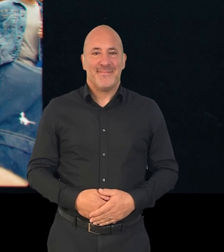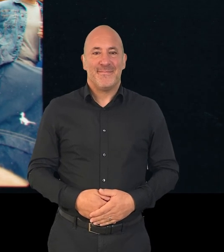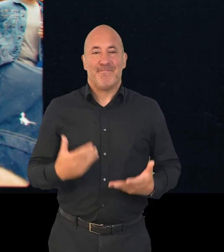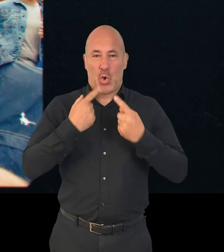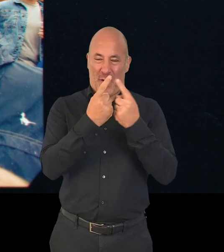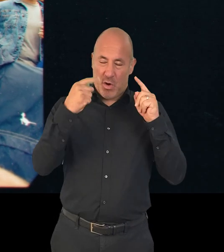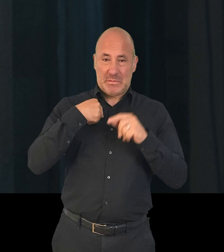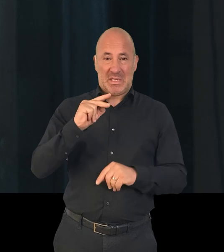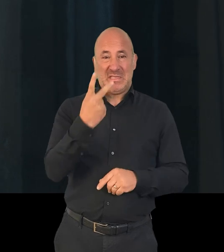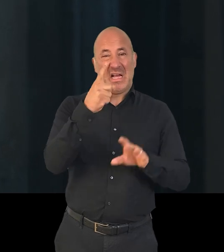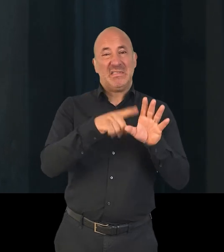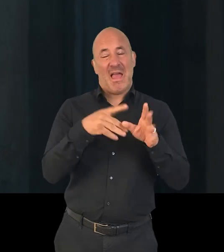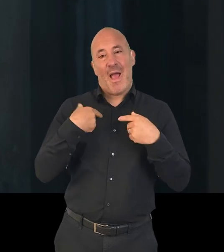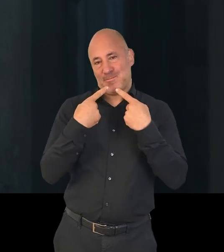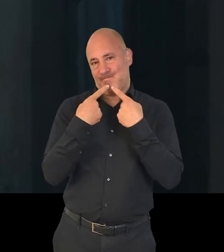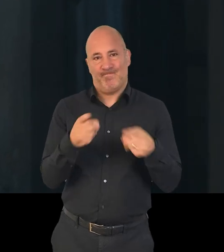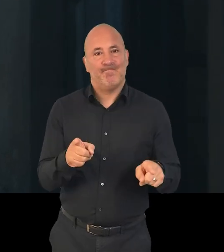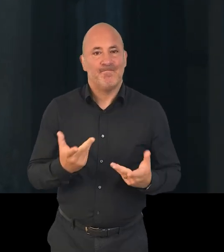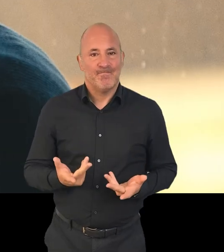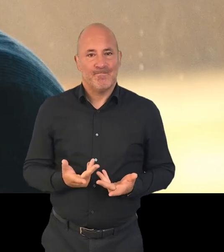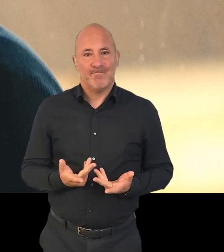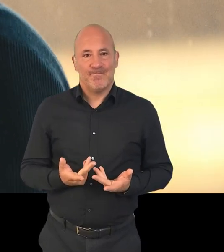So I came out in my second year at university.